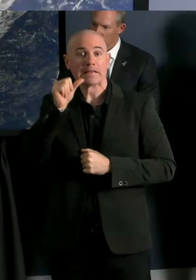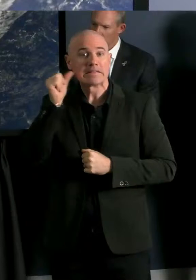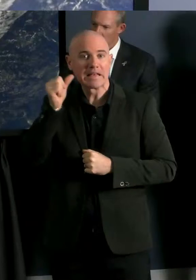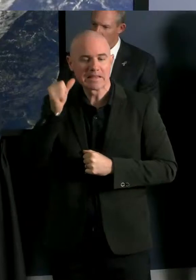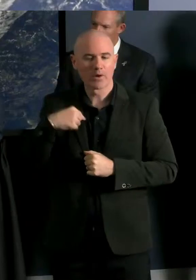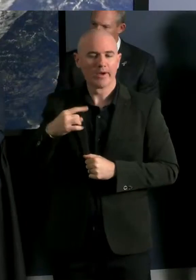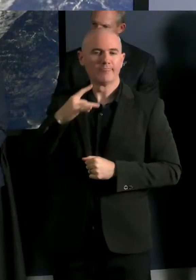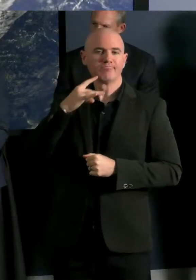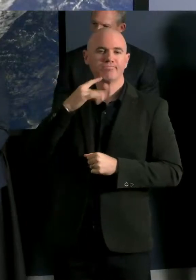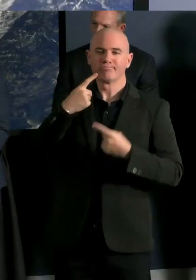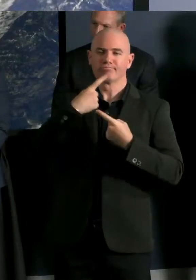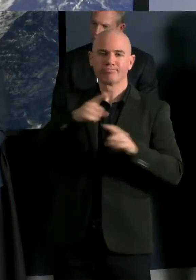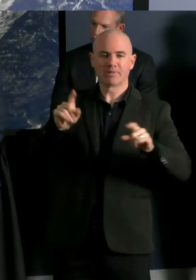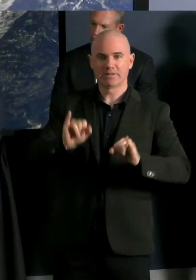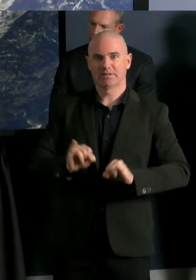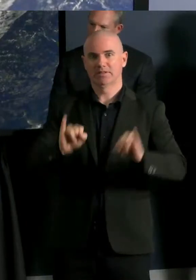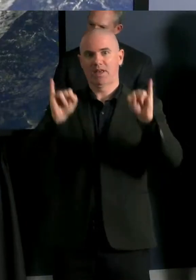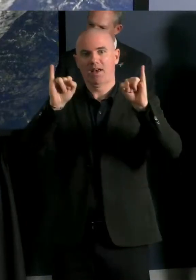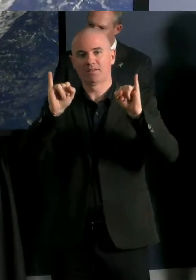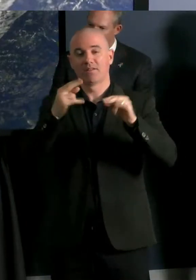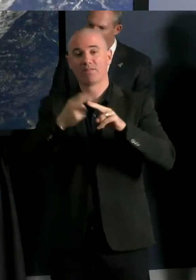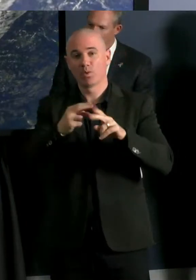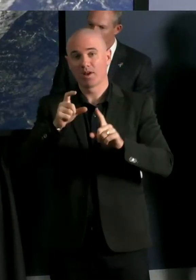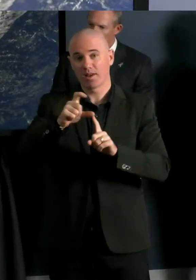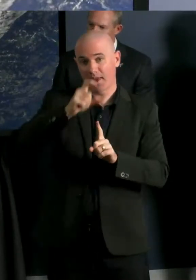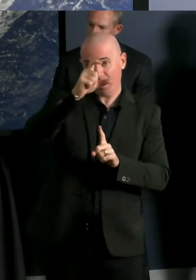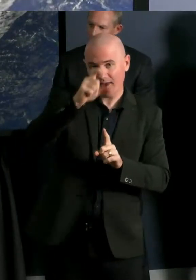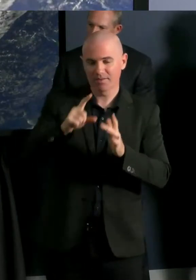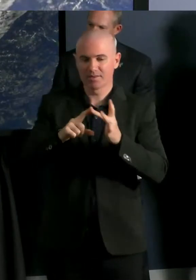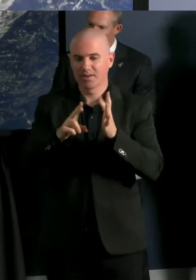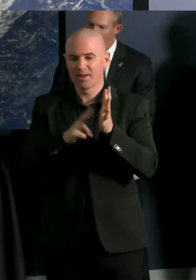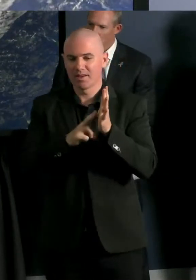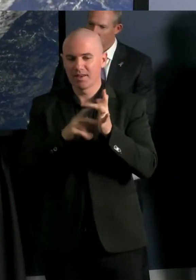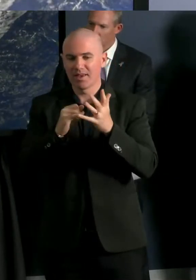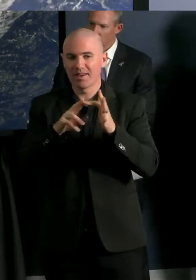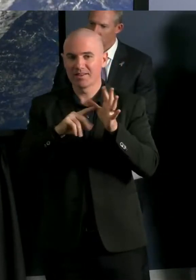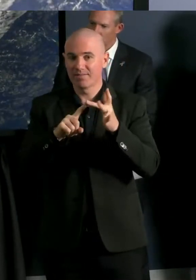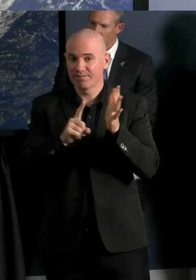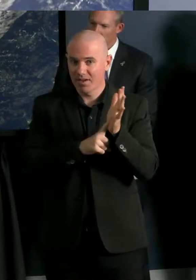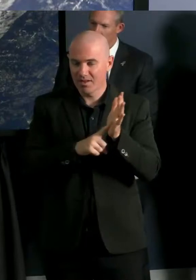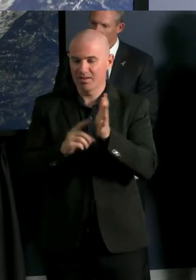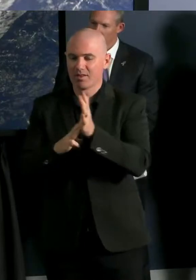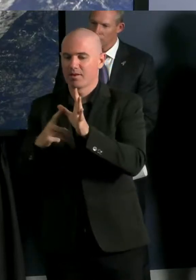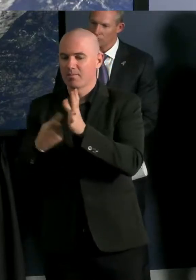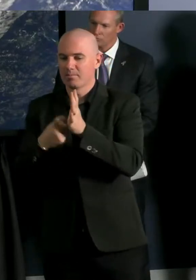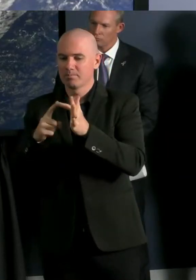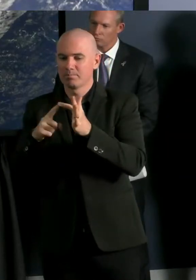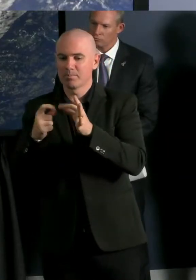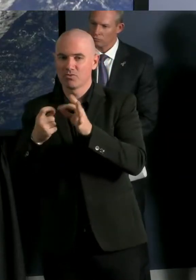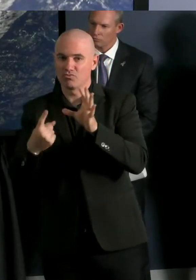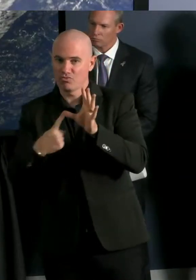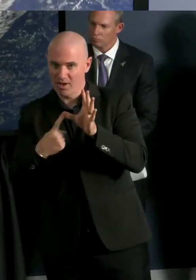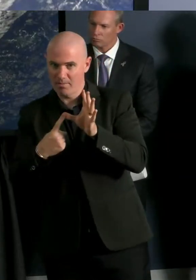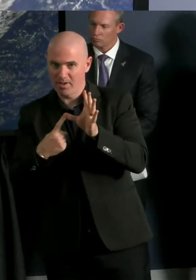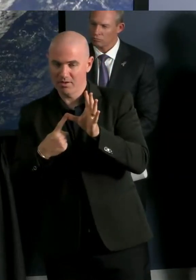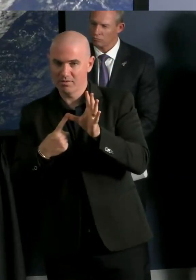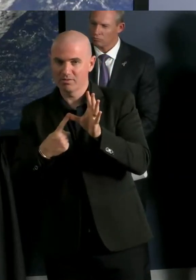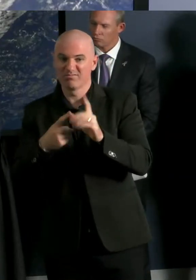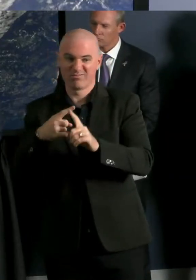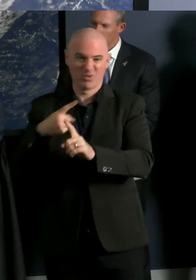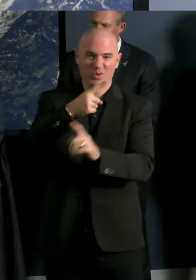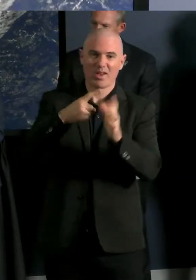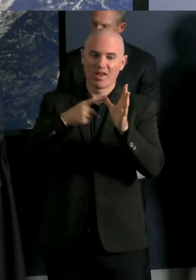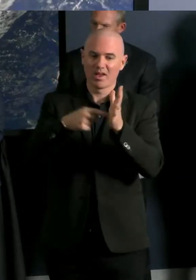declaration for the Cairns, Innisfail and Mareeba areas, which covers Cape Melville to Townsville and up on the